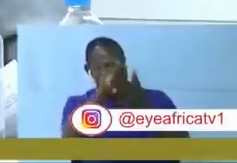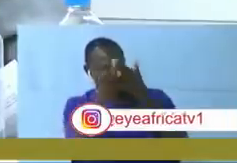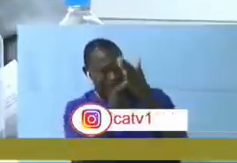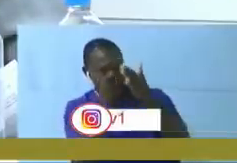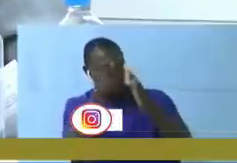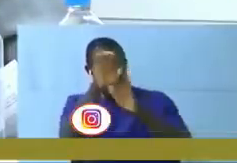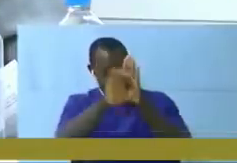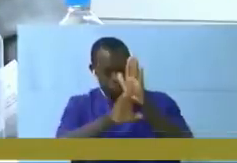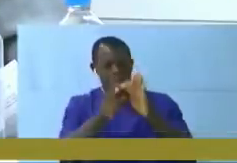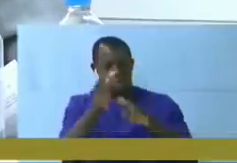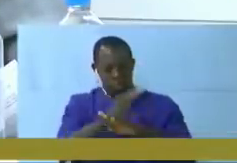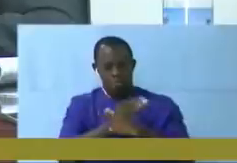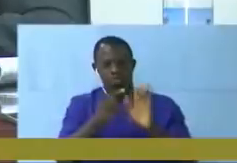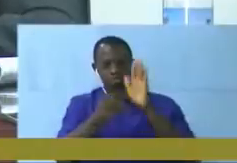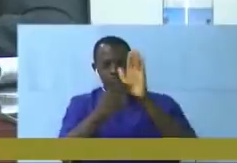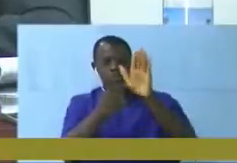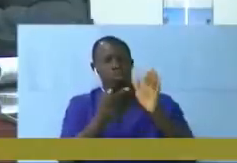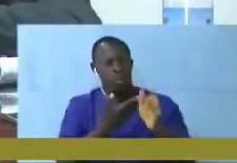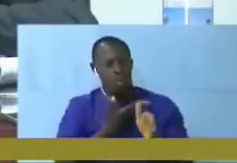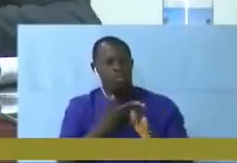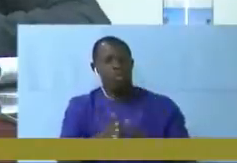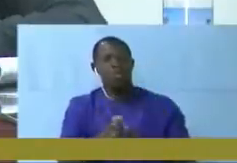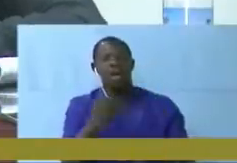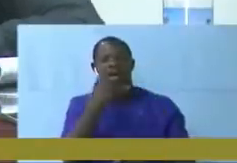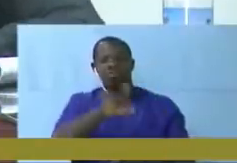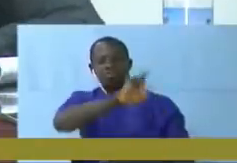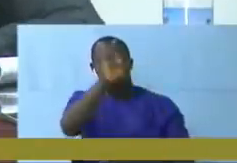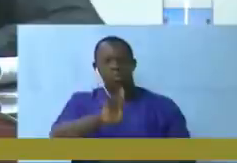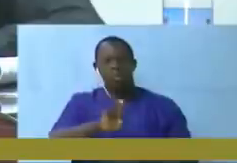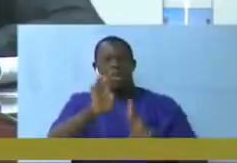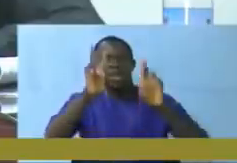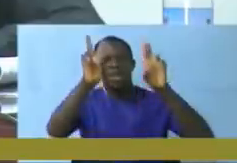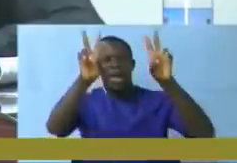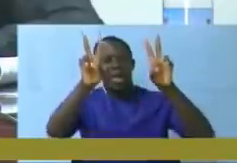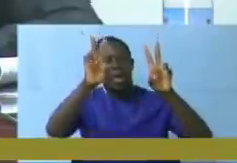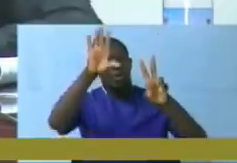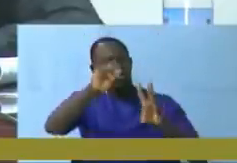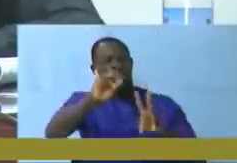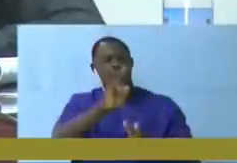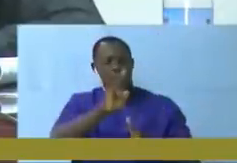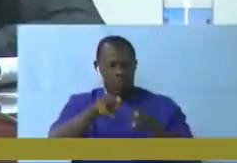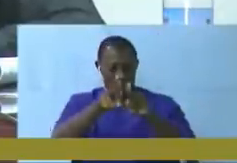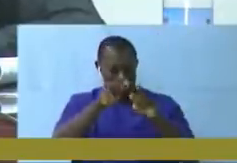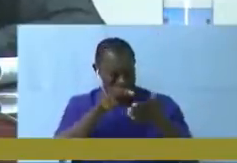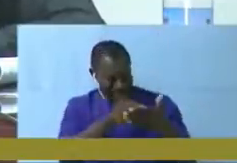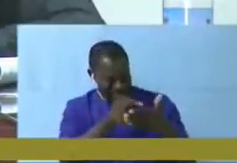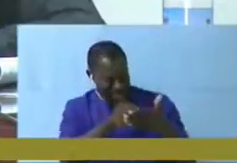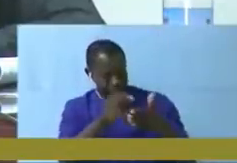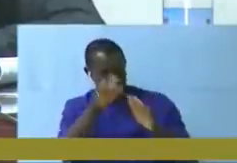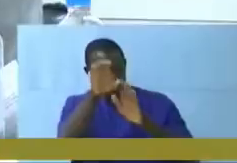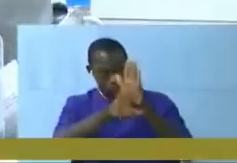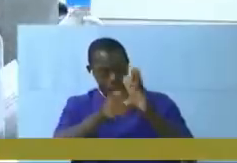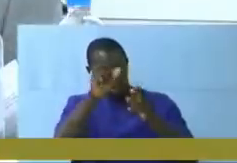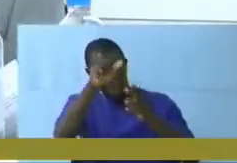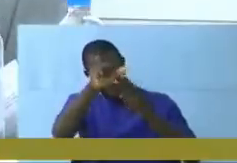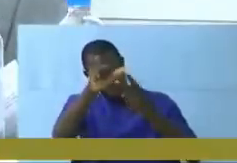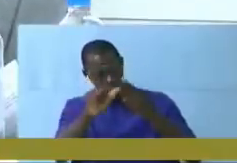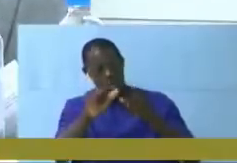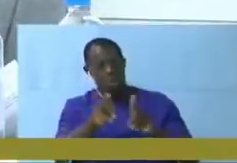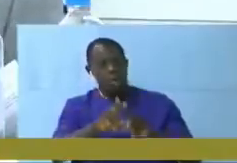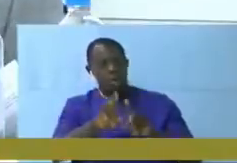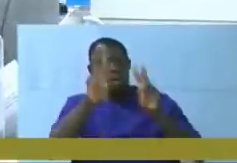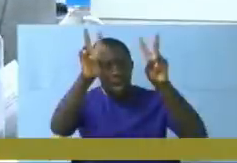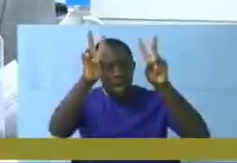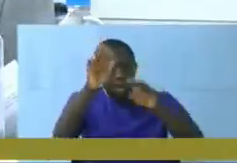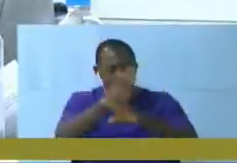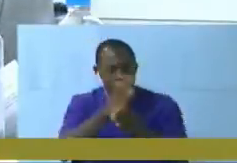liñ naton. How did Jame deal with that? Jame nak mom num jëfé won ak lolu. That was removed. Dañ ko fa